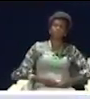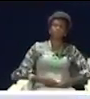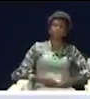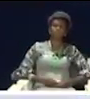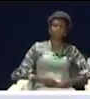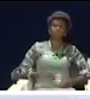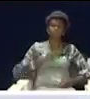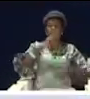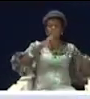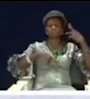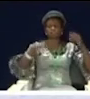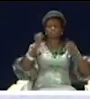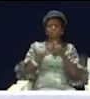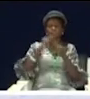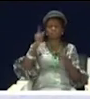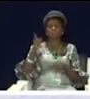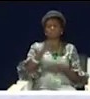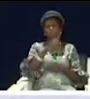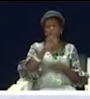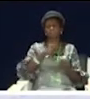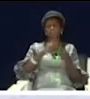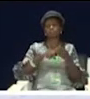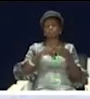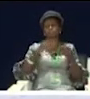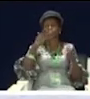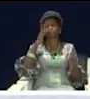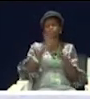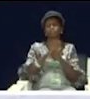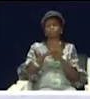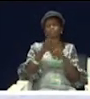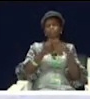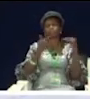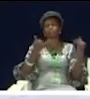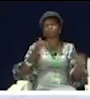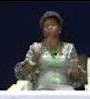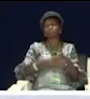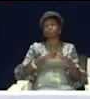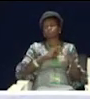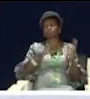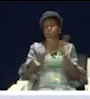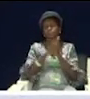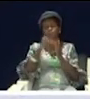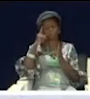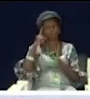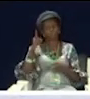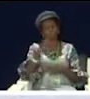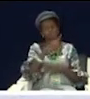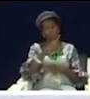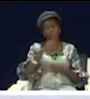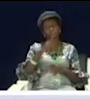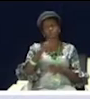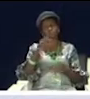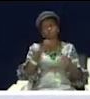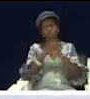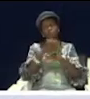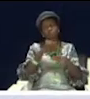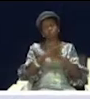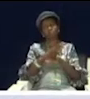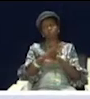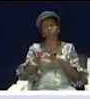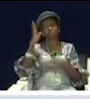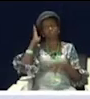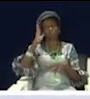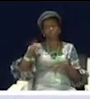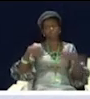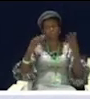I rejoice with you. And I want to promise you from now on, I'll be praying for you. The counselors will